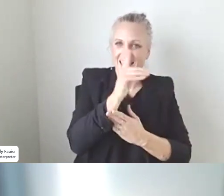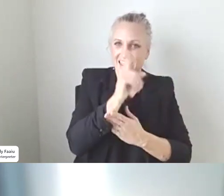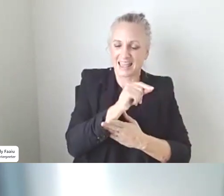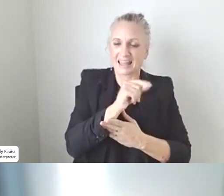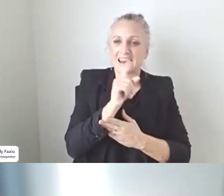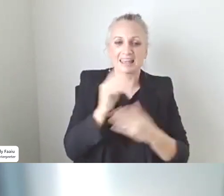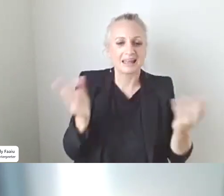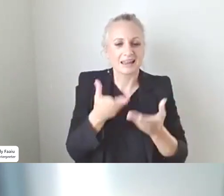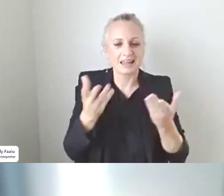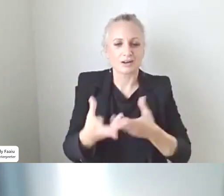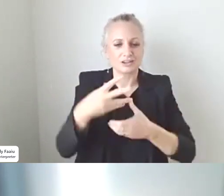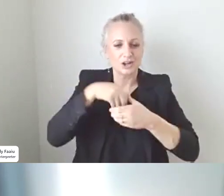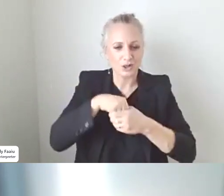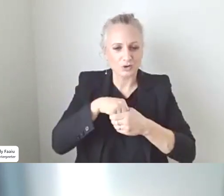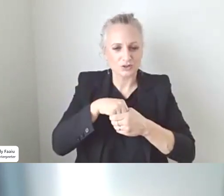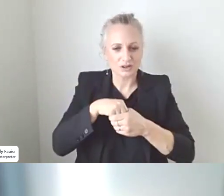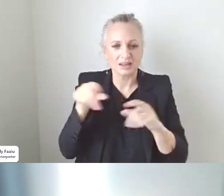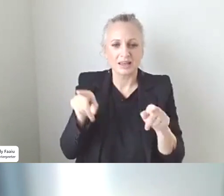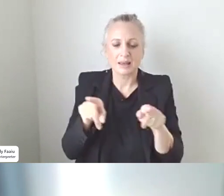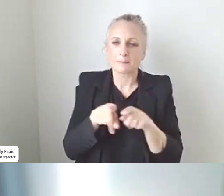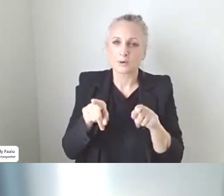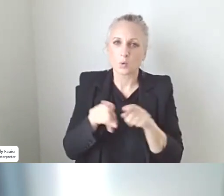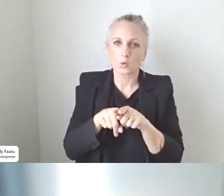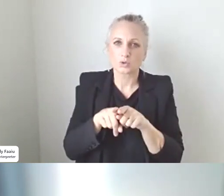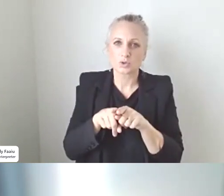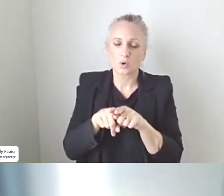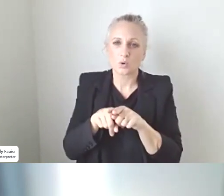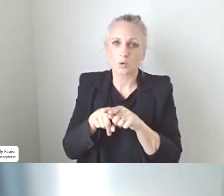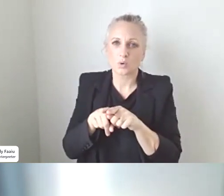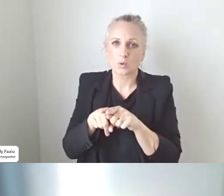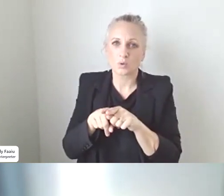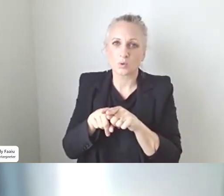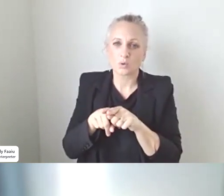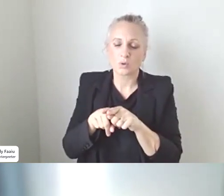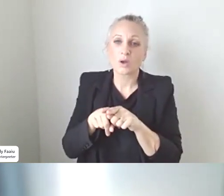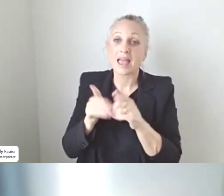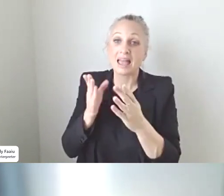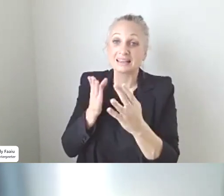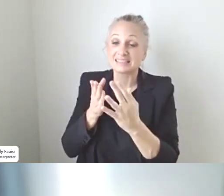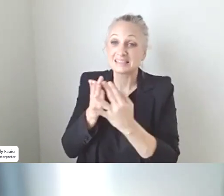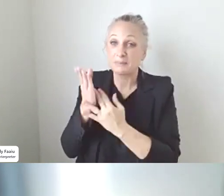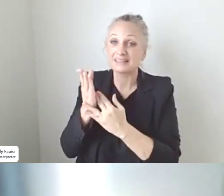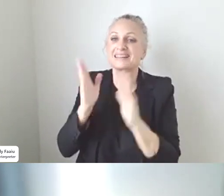and belonging, but only if accessibility is made a priority. Thank you.